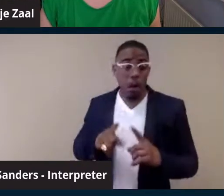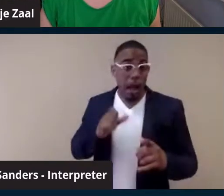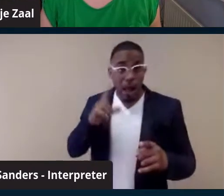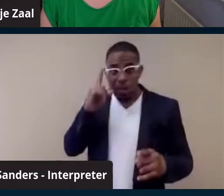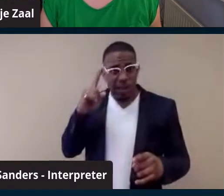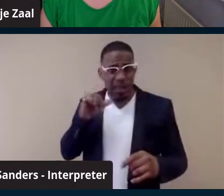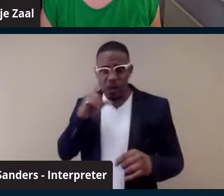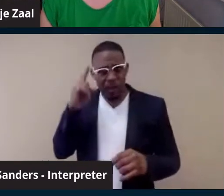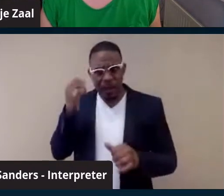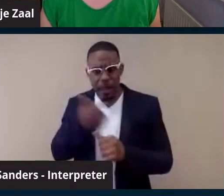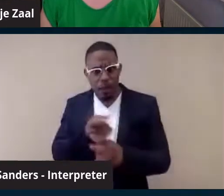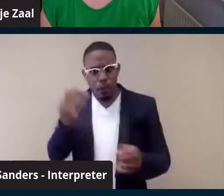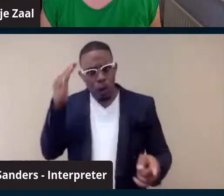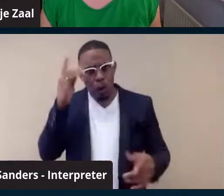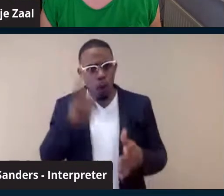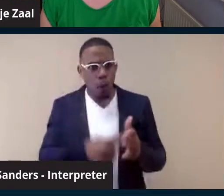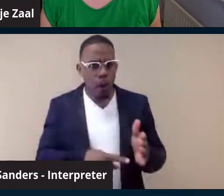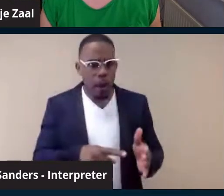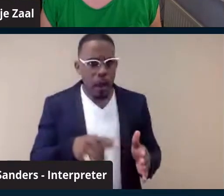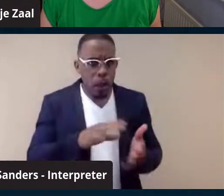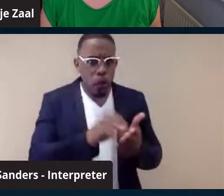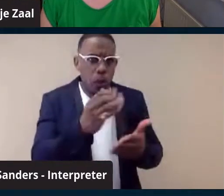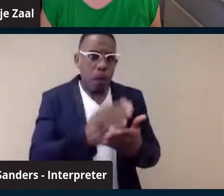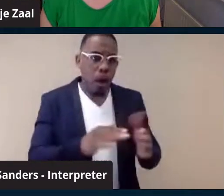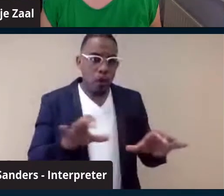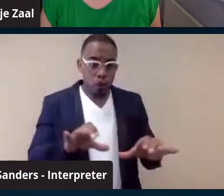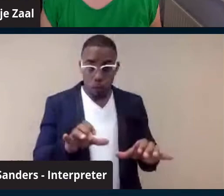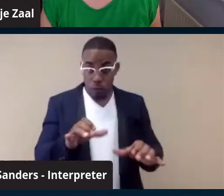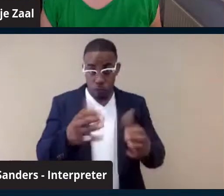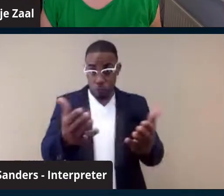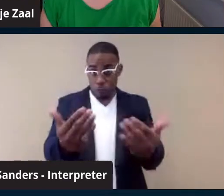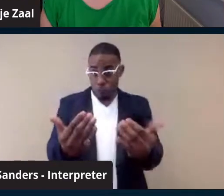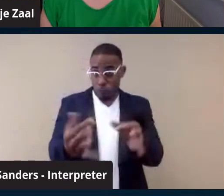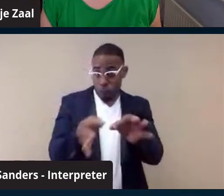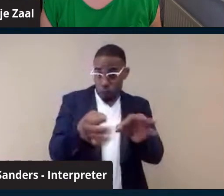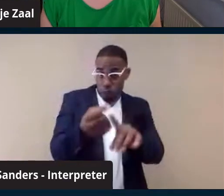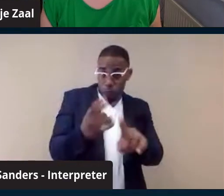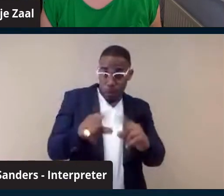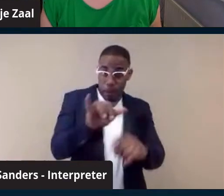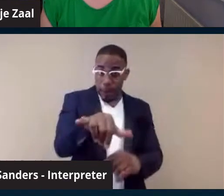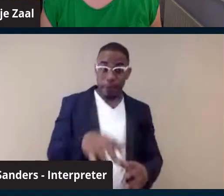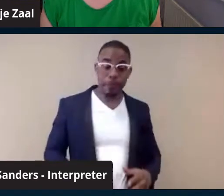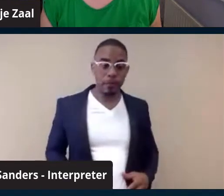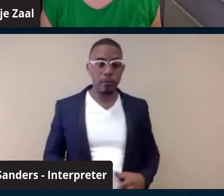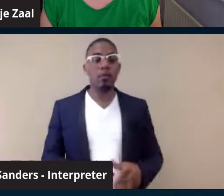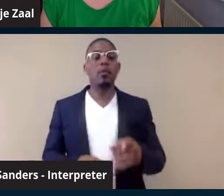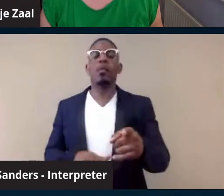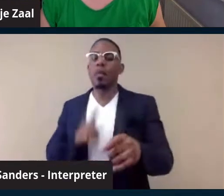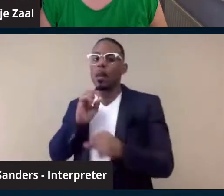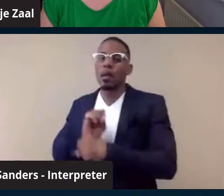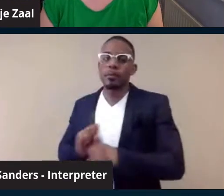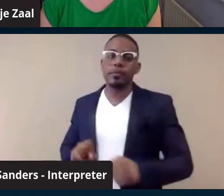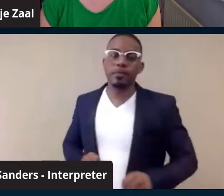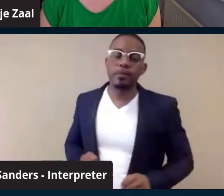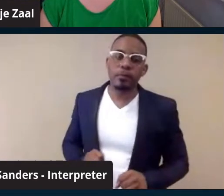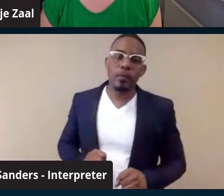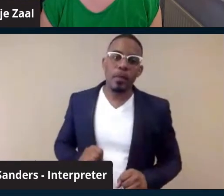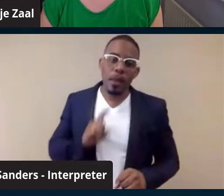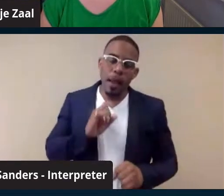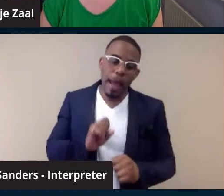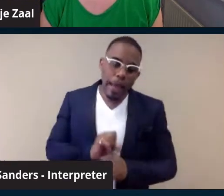everyone knows what the student partners do. So can you explain a little bit about that? Yeah, extremely yes. So